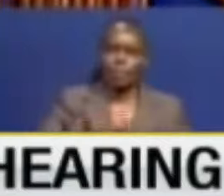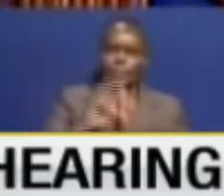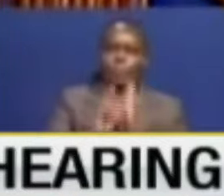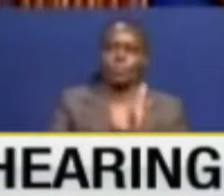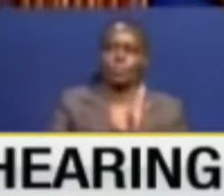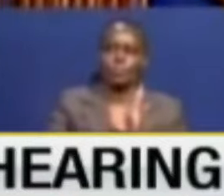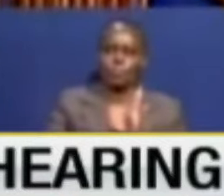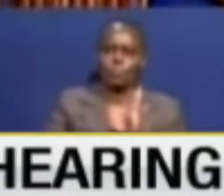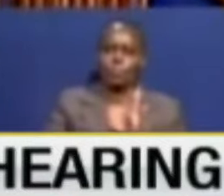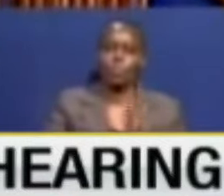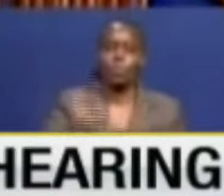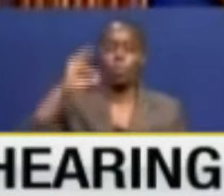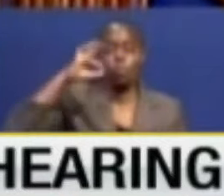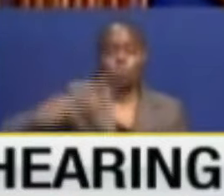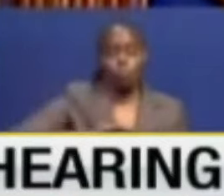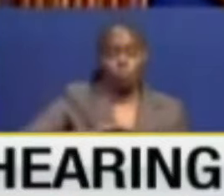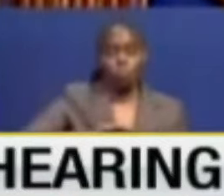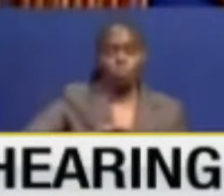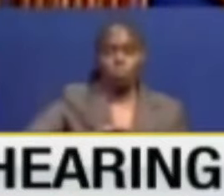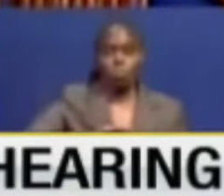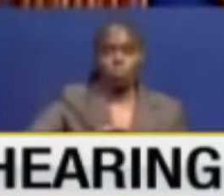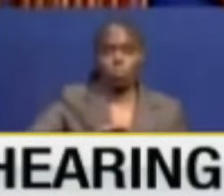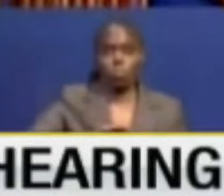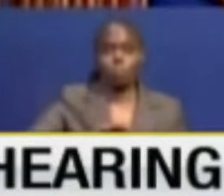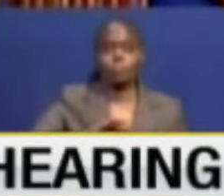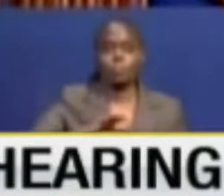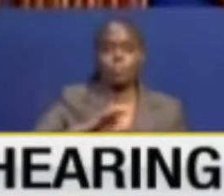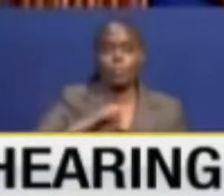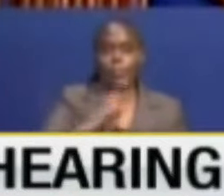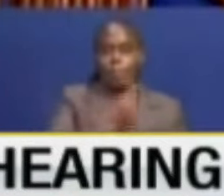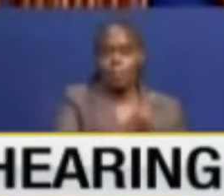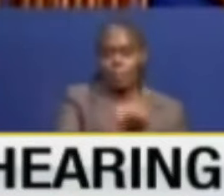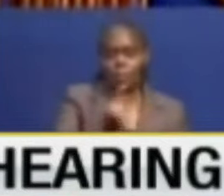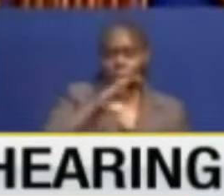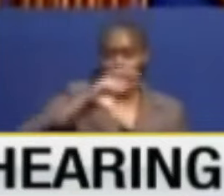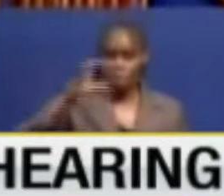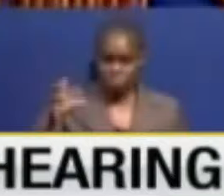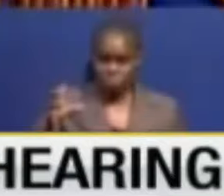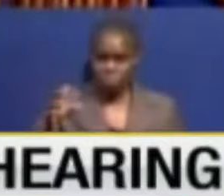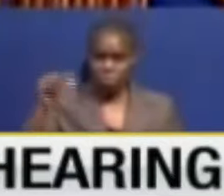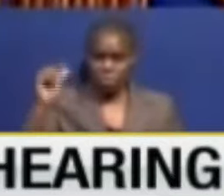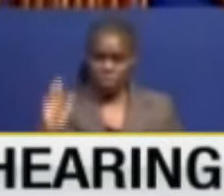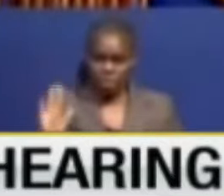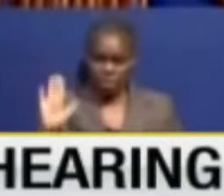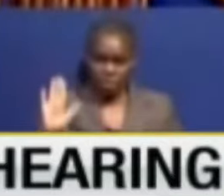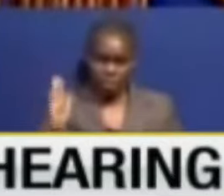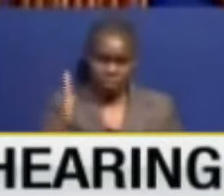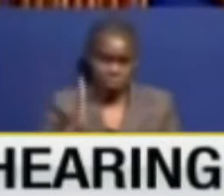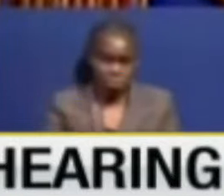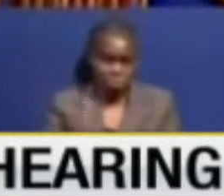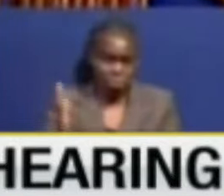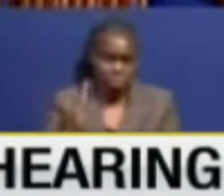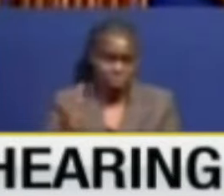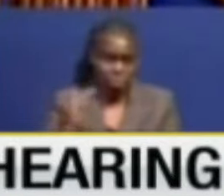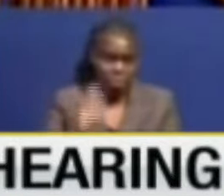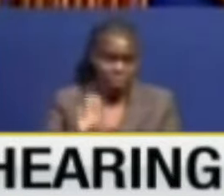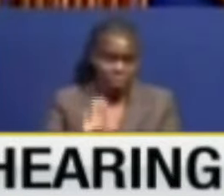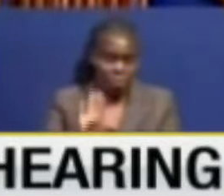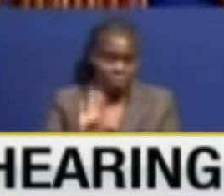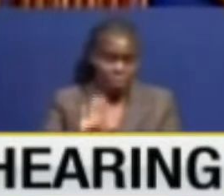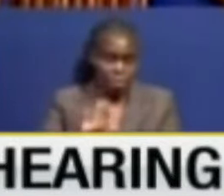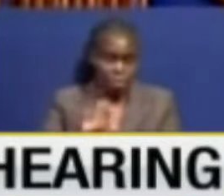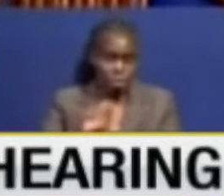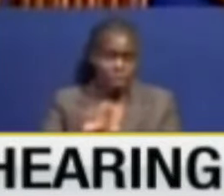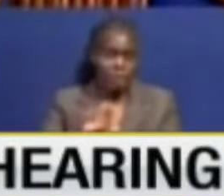Orders, the voting shall be by county delegations. The Governor shall see to hold office if a majority of all